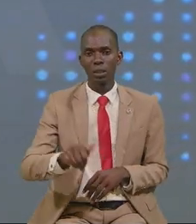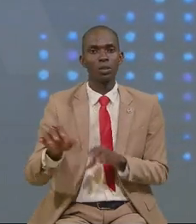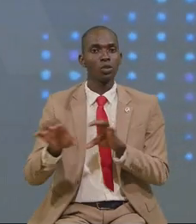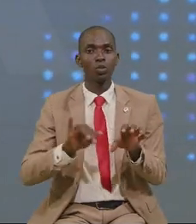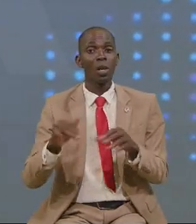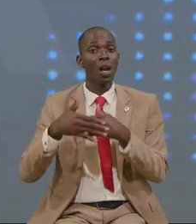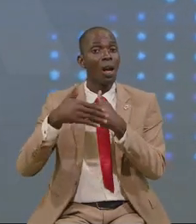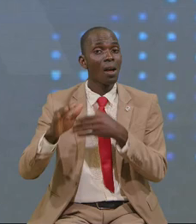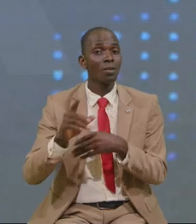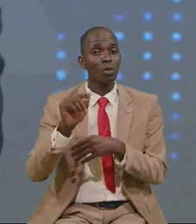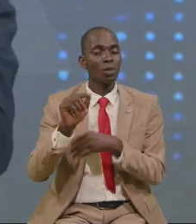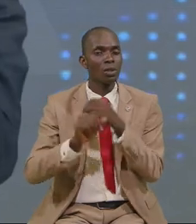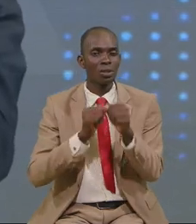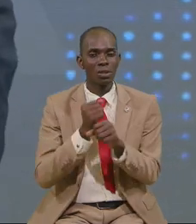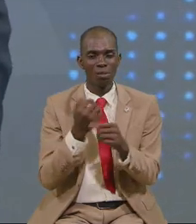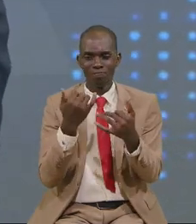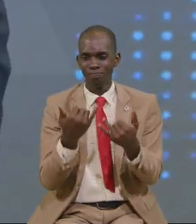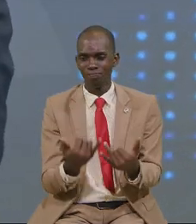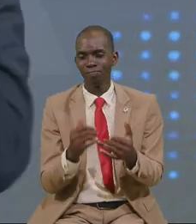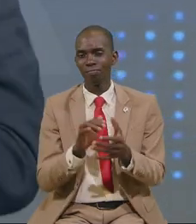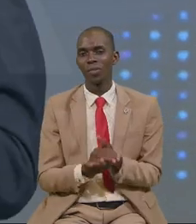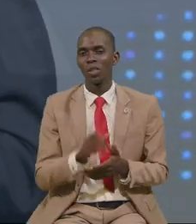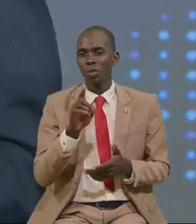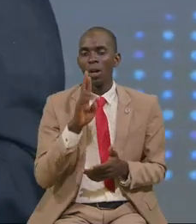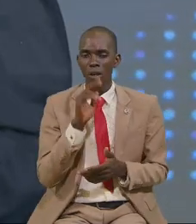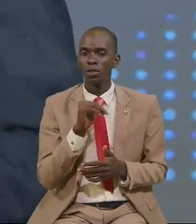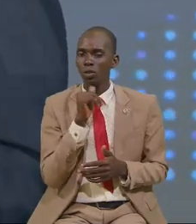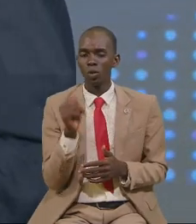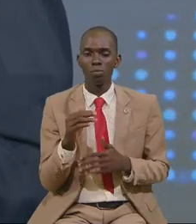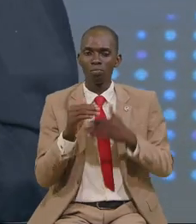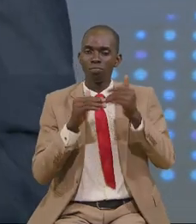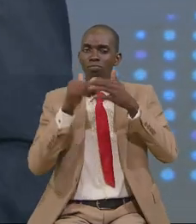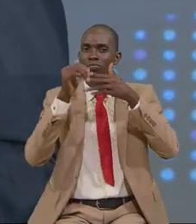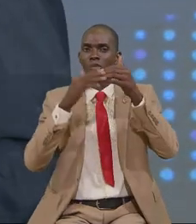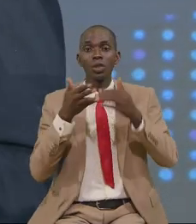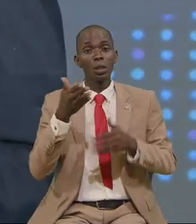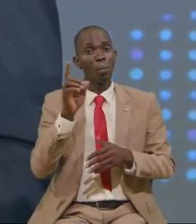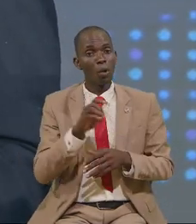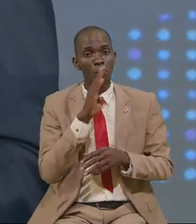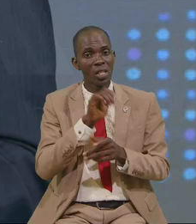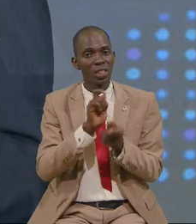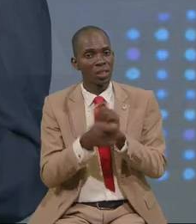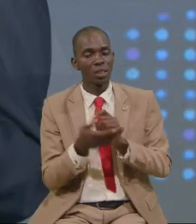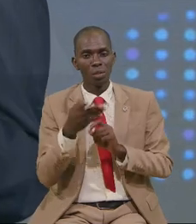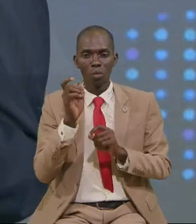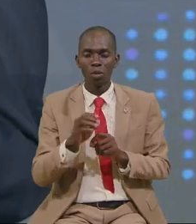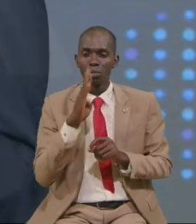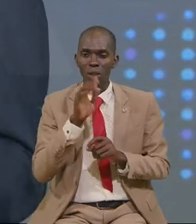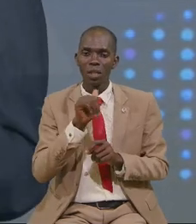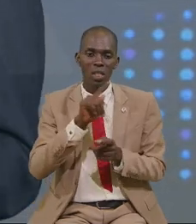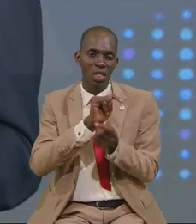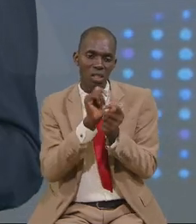20 years now. You are not being built up. There must be a change. There must be a transformation in